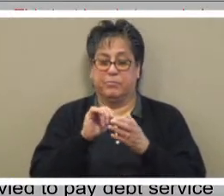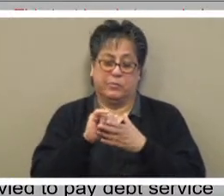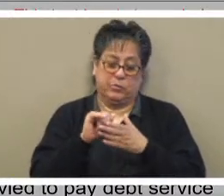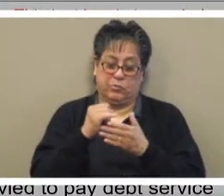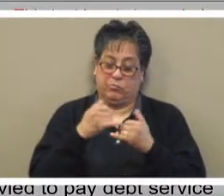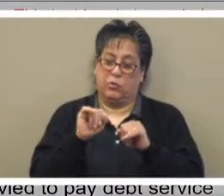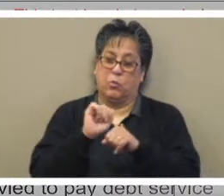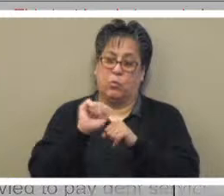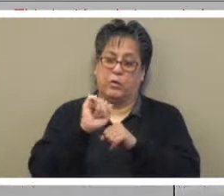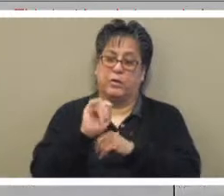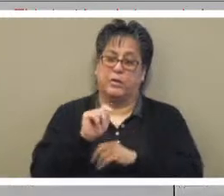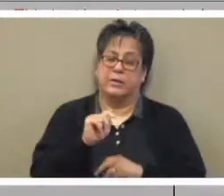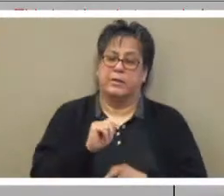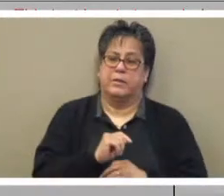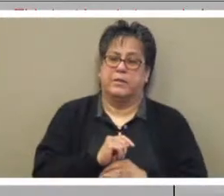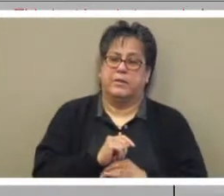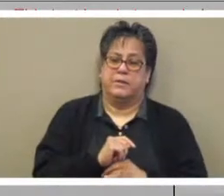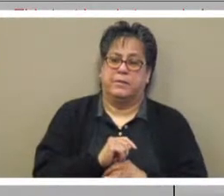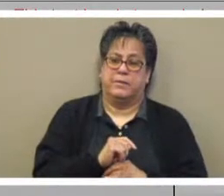on,